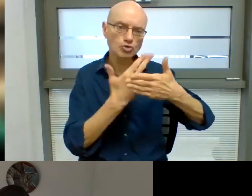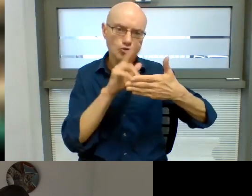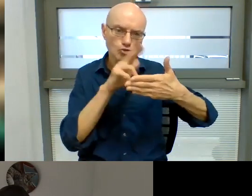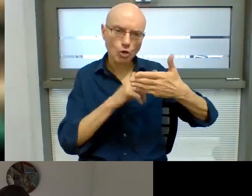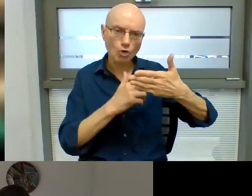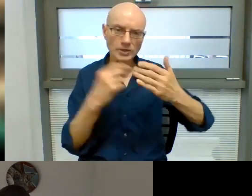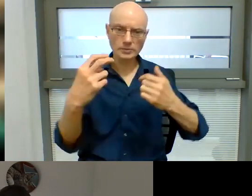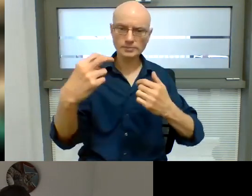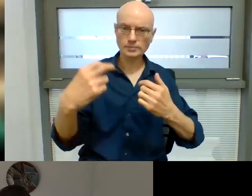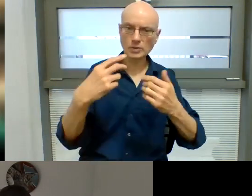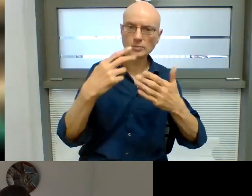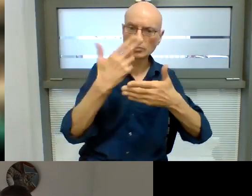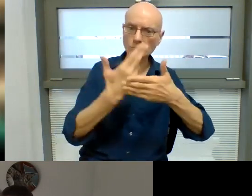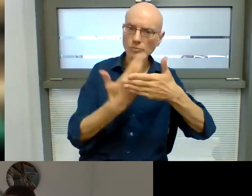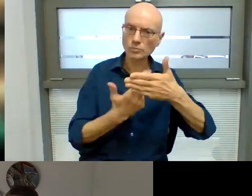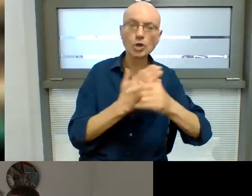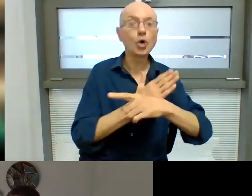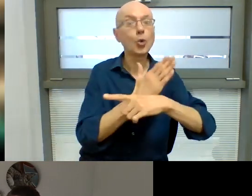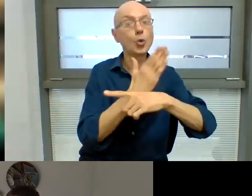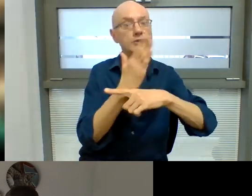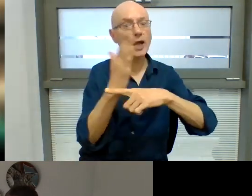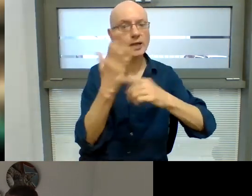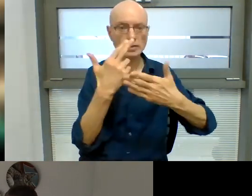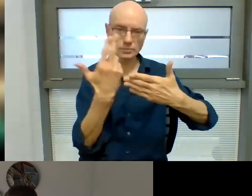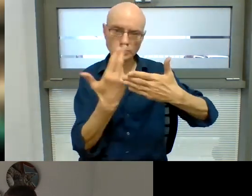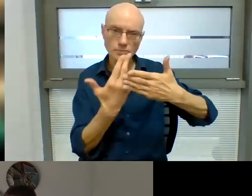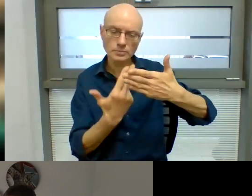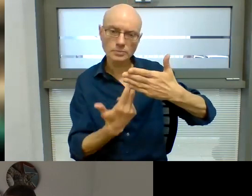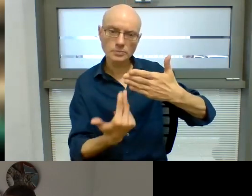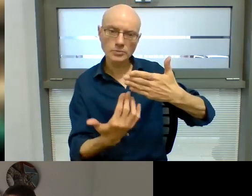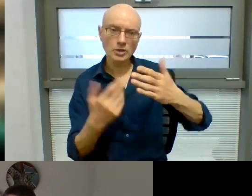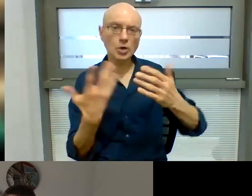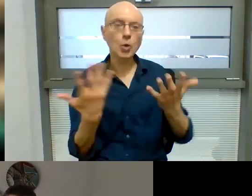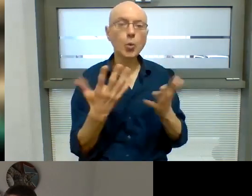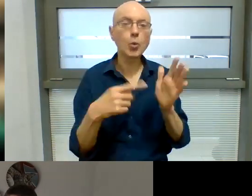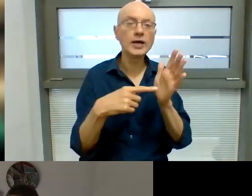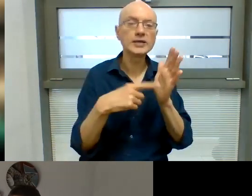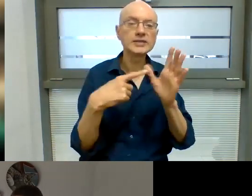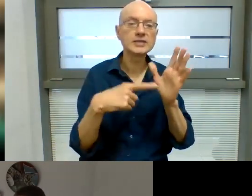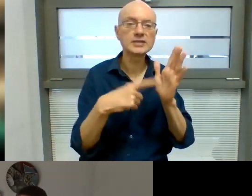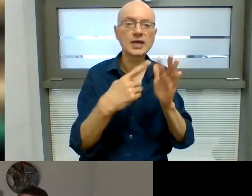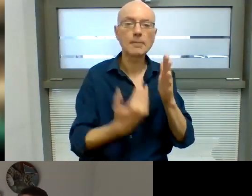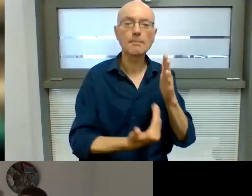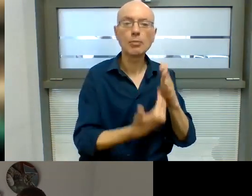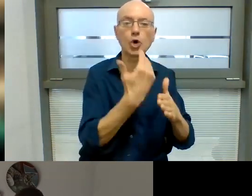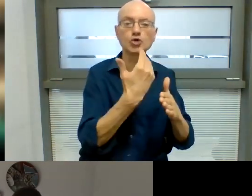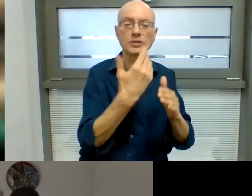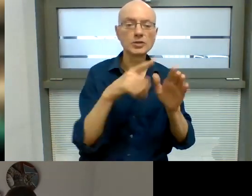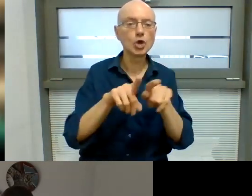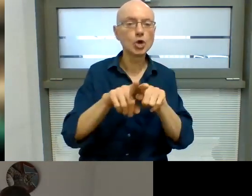was like an all-day thing, we had, and this was in Tate Modern and Tate